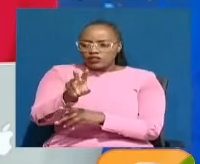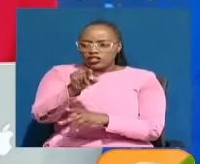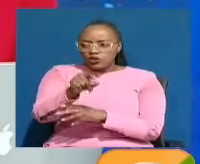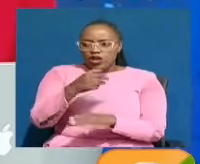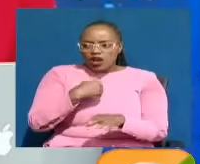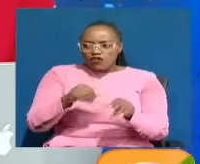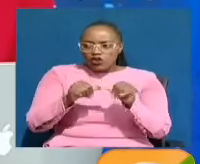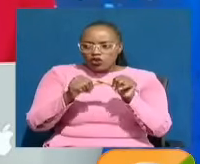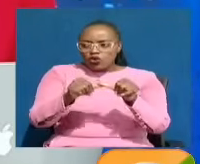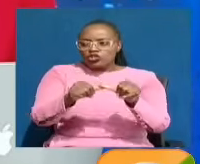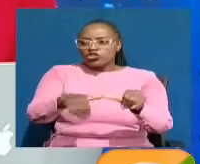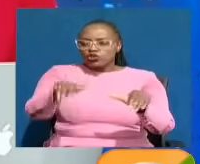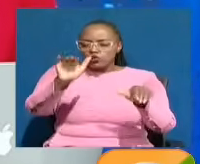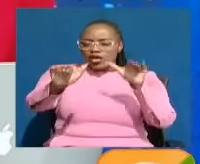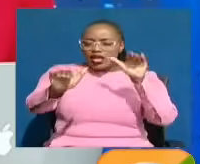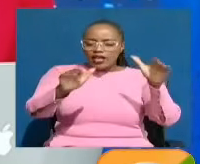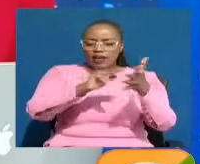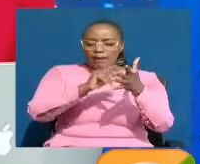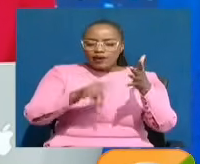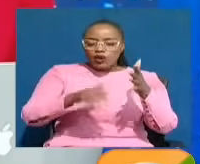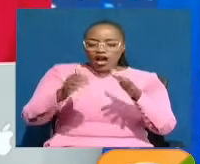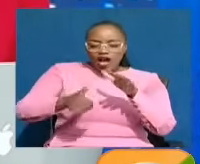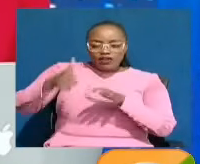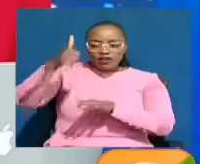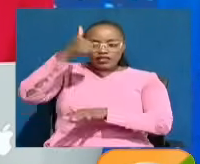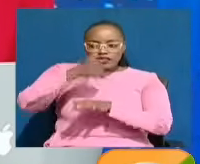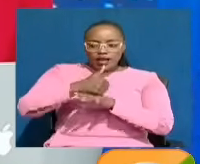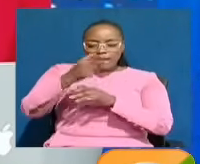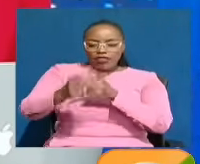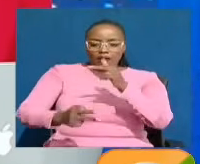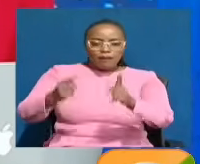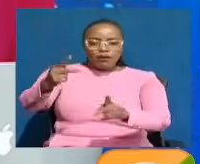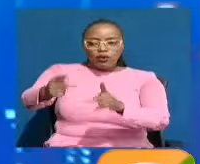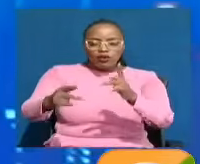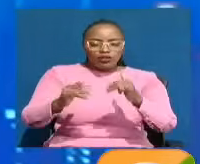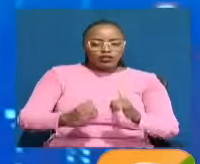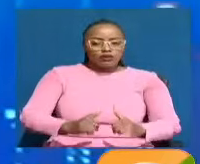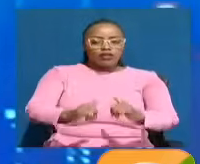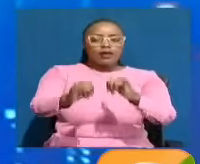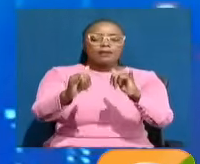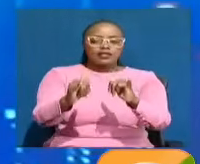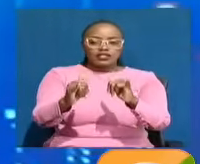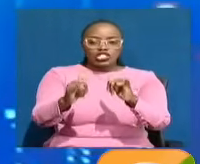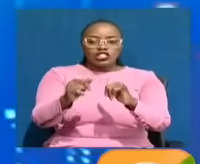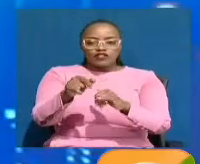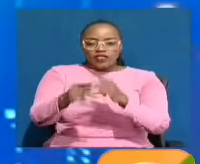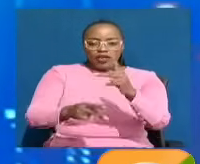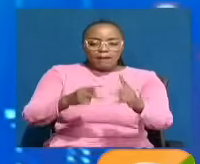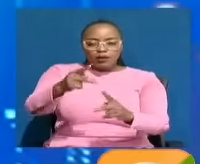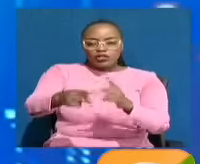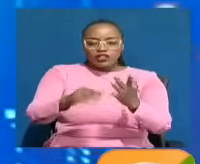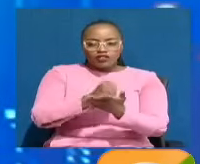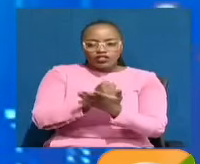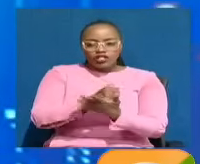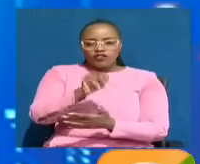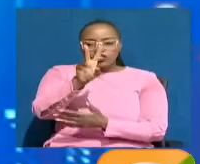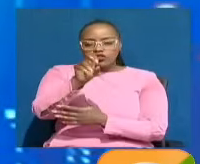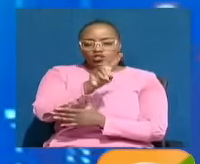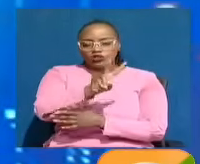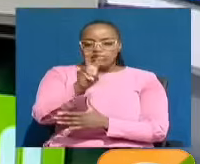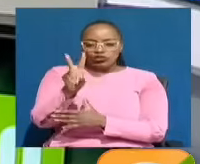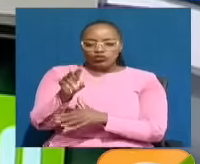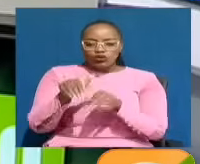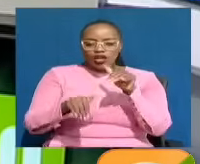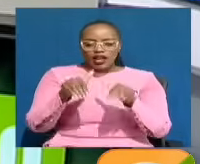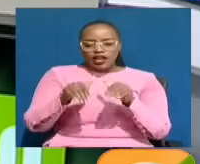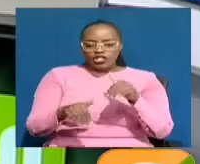still going to ask. No. So you haven't established the progress of the implementation of the process of auditing the 2022 elections.